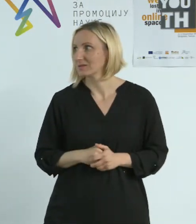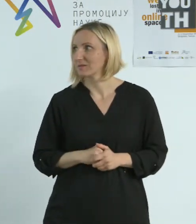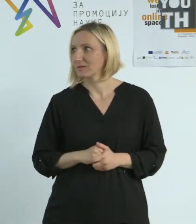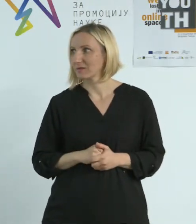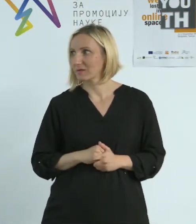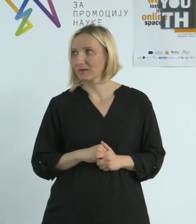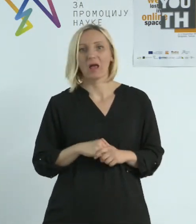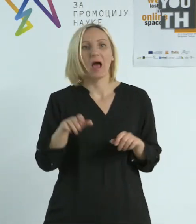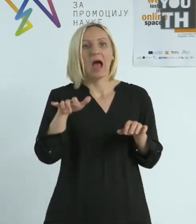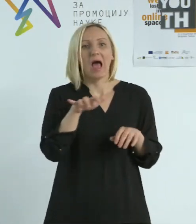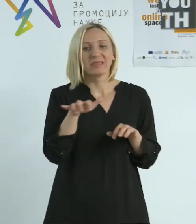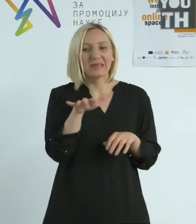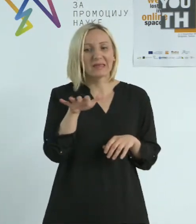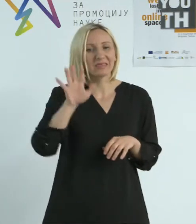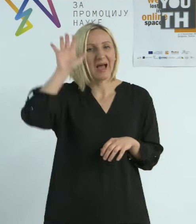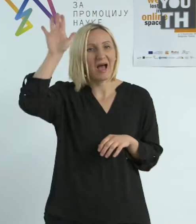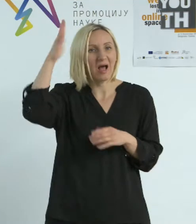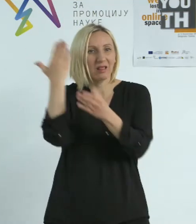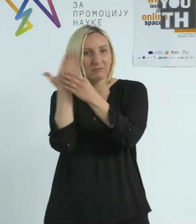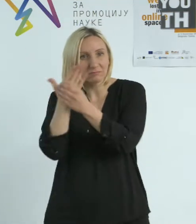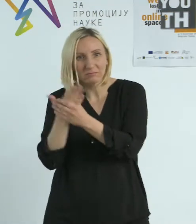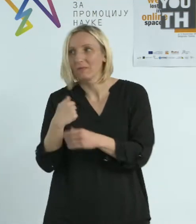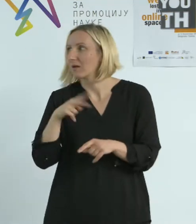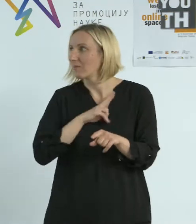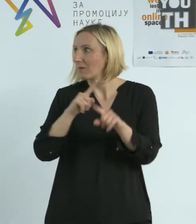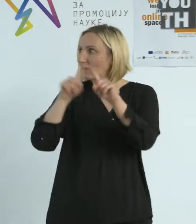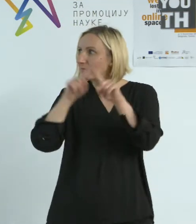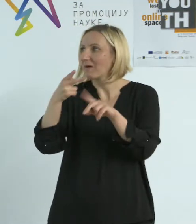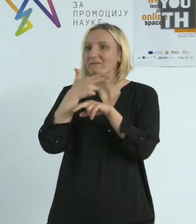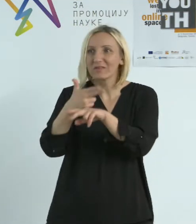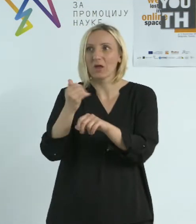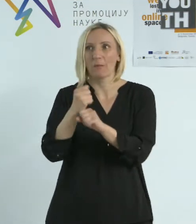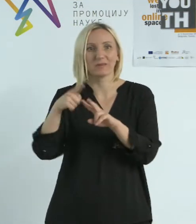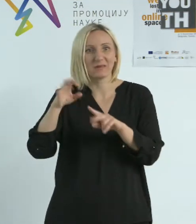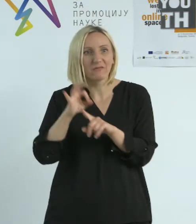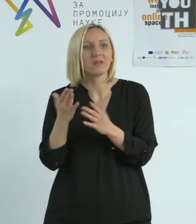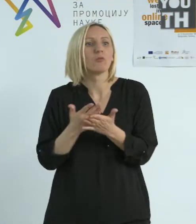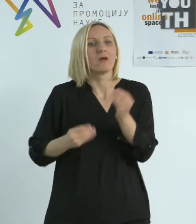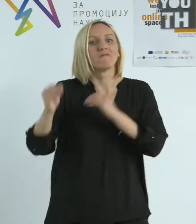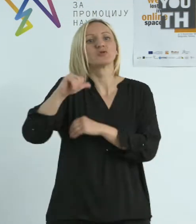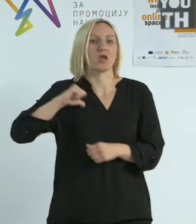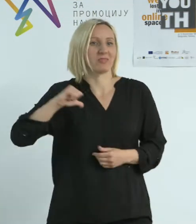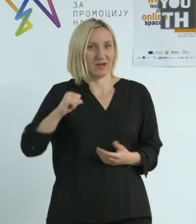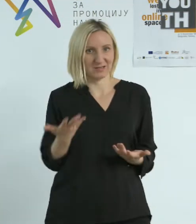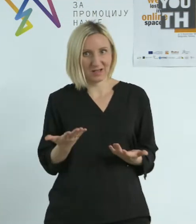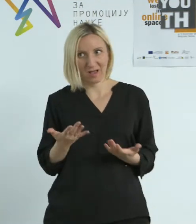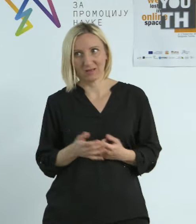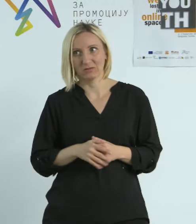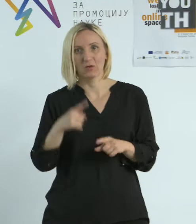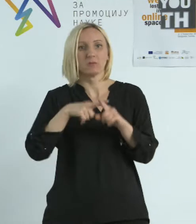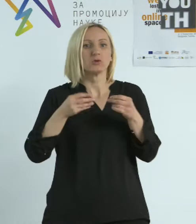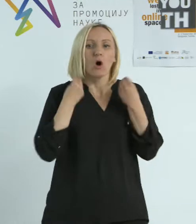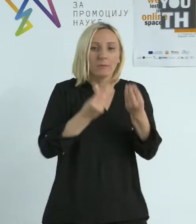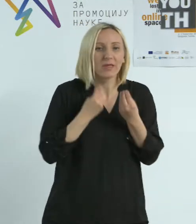have URLs, videos, PDF documents, and etc. So to be much more interesting, kind of explanation